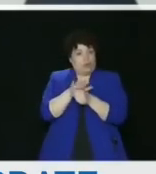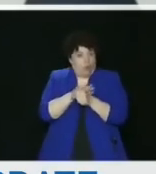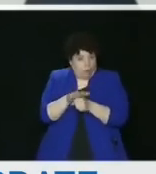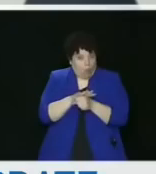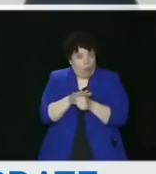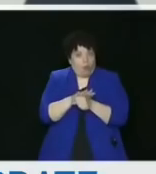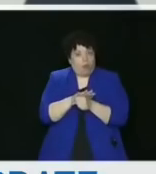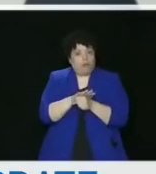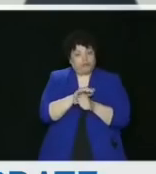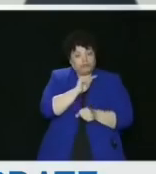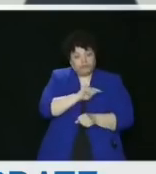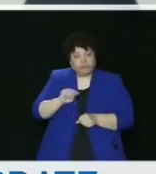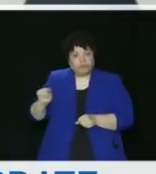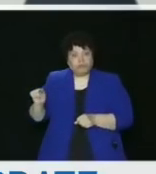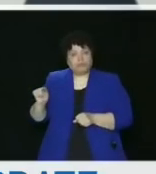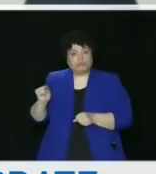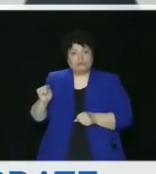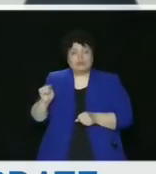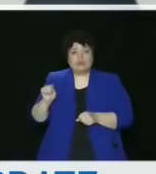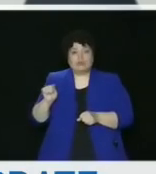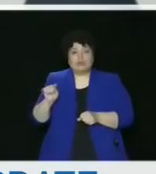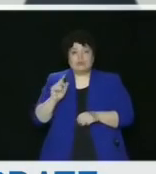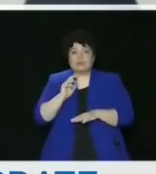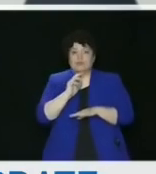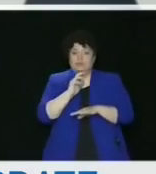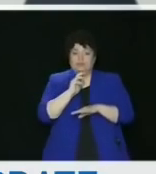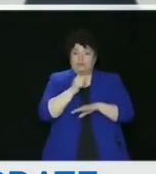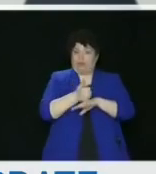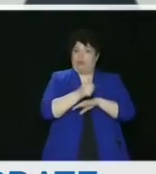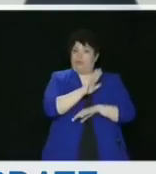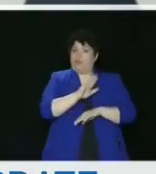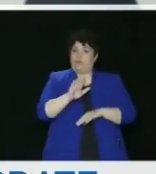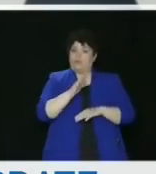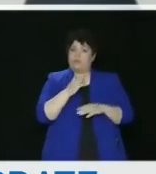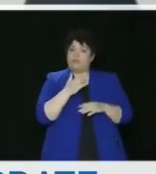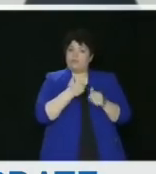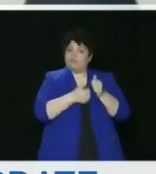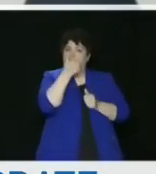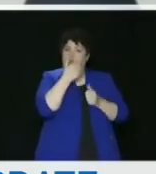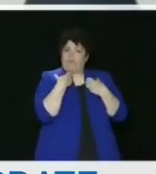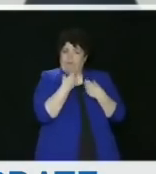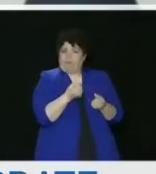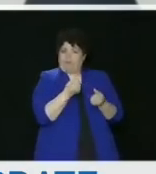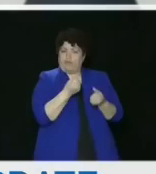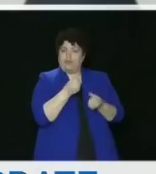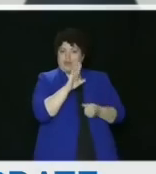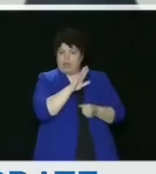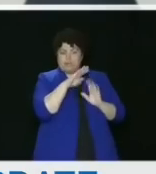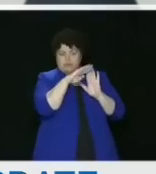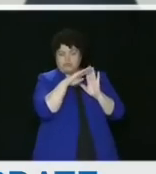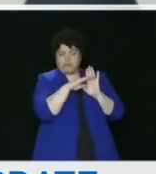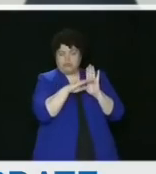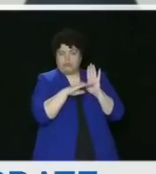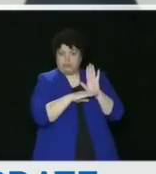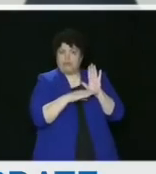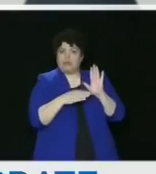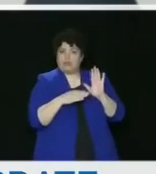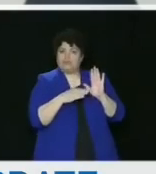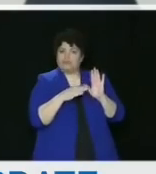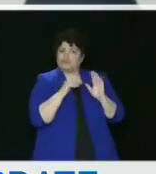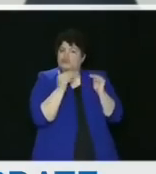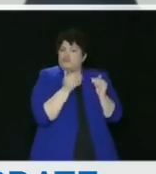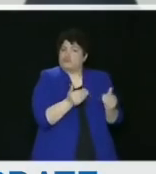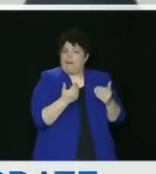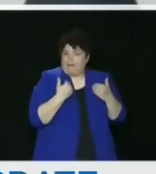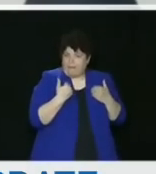level, they have implemented public health measures And sometimes that's because